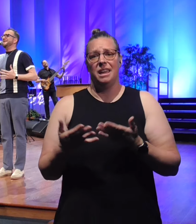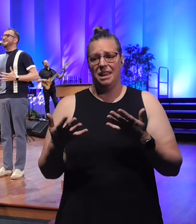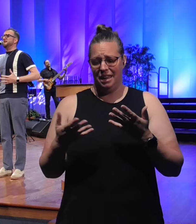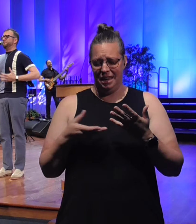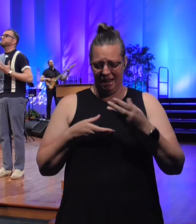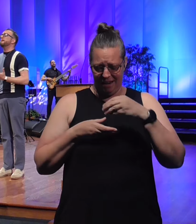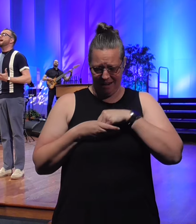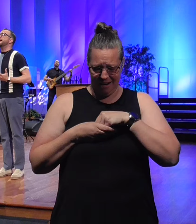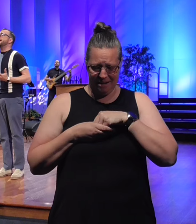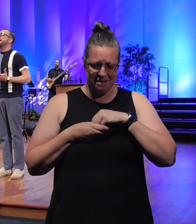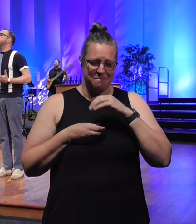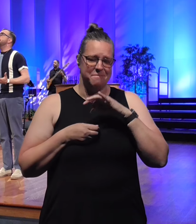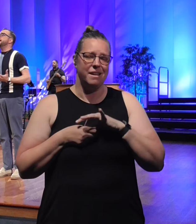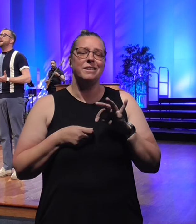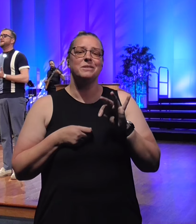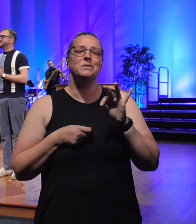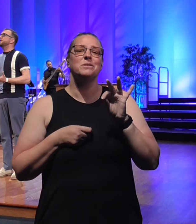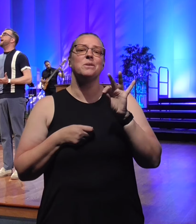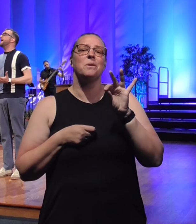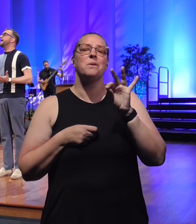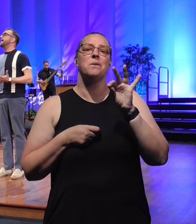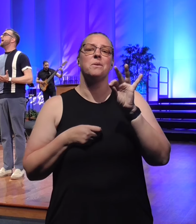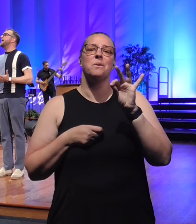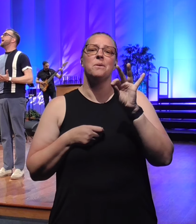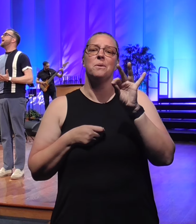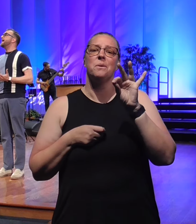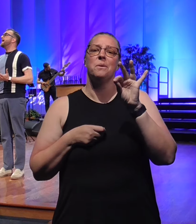well with my